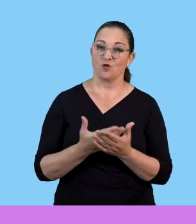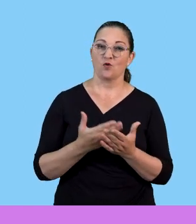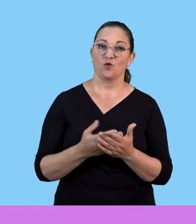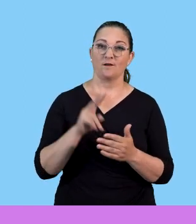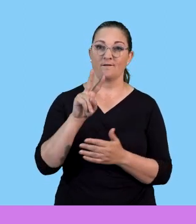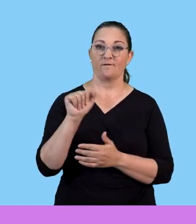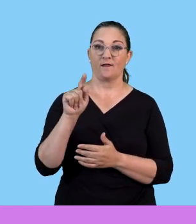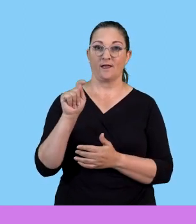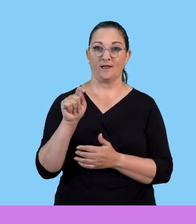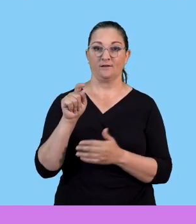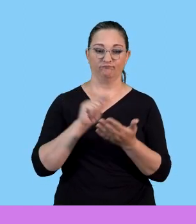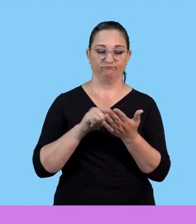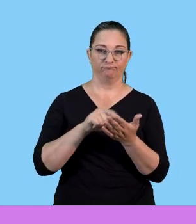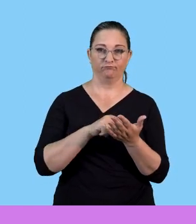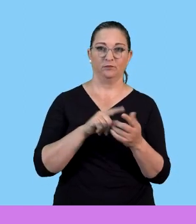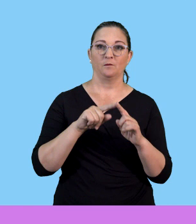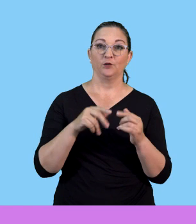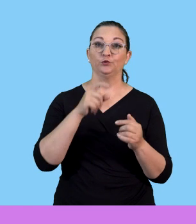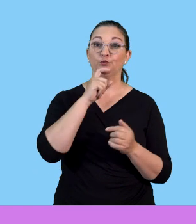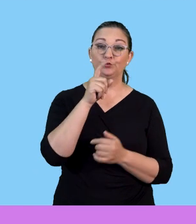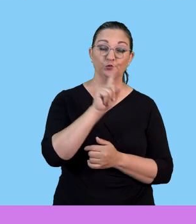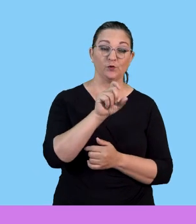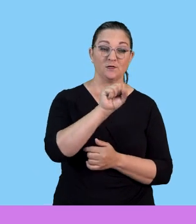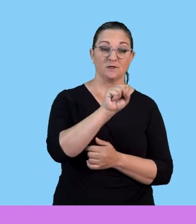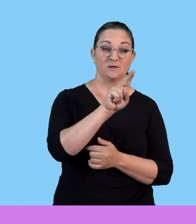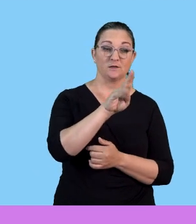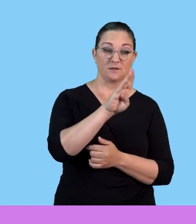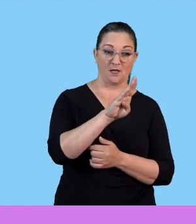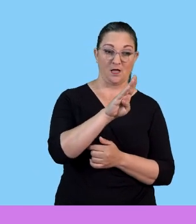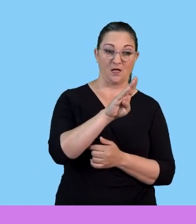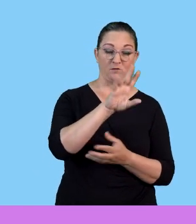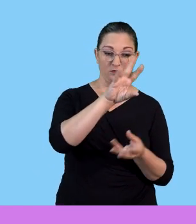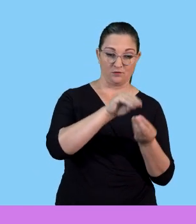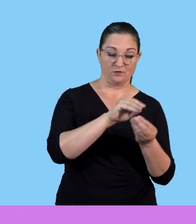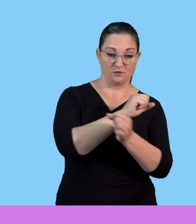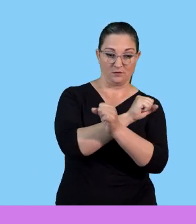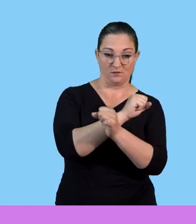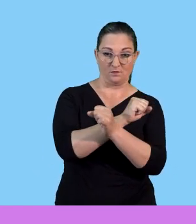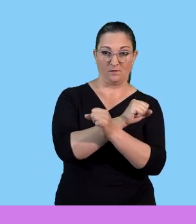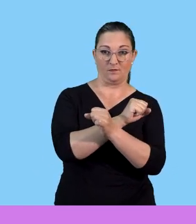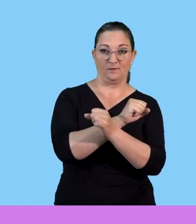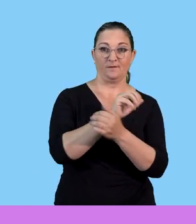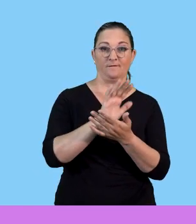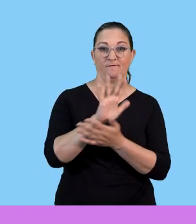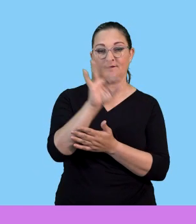that is how the VAT was calculated. They used the subtotal and multiplied it